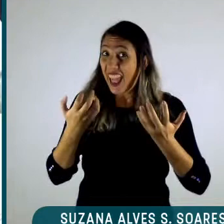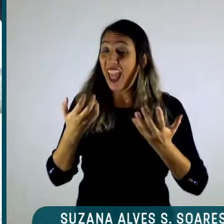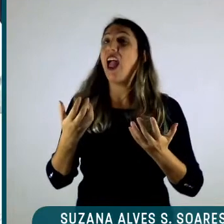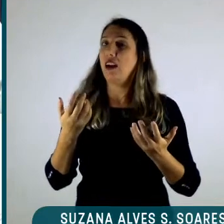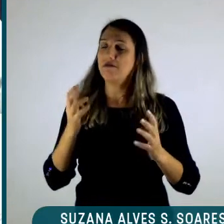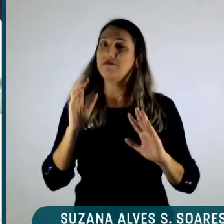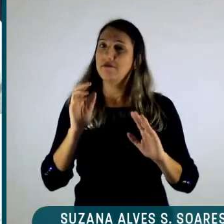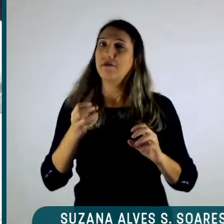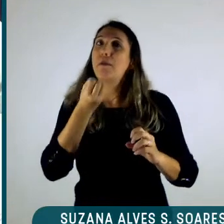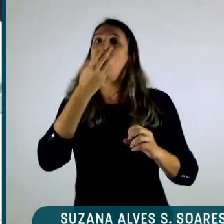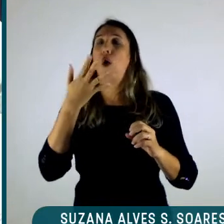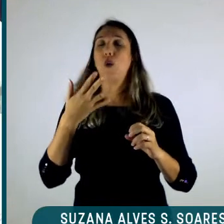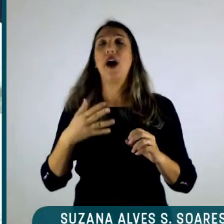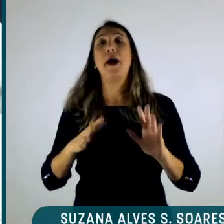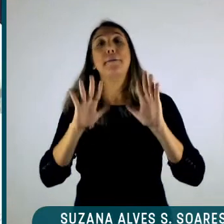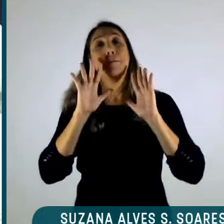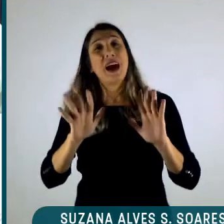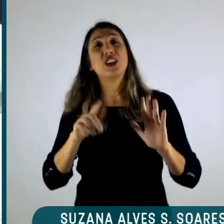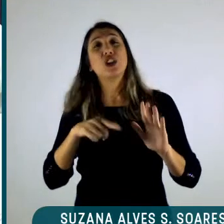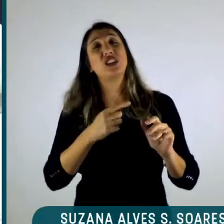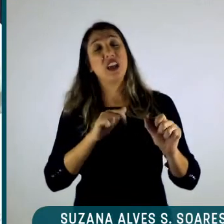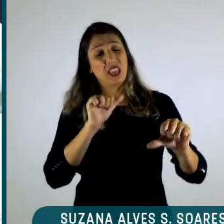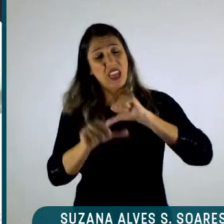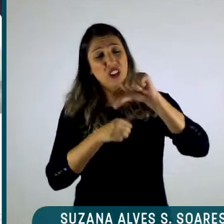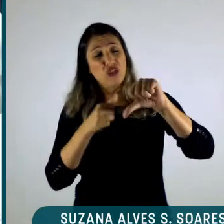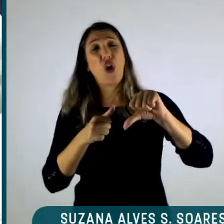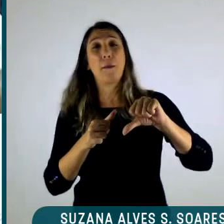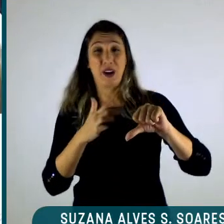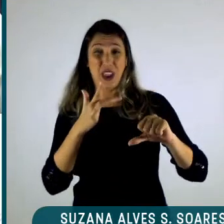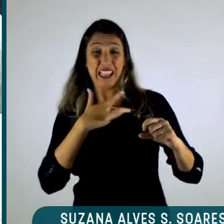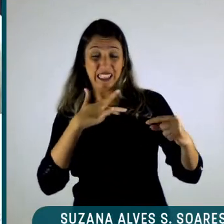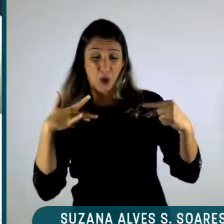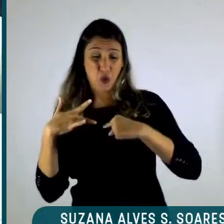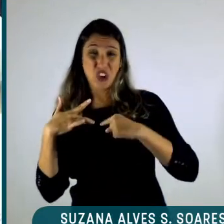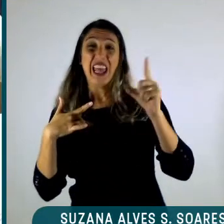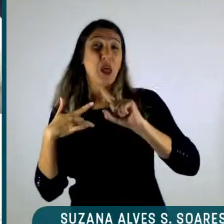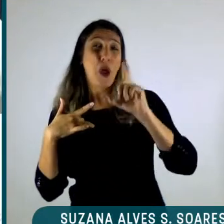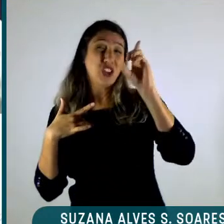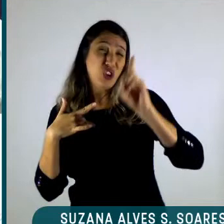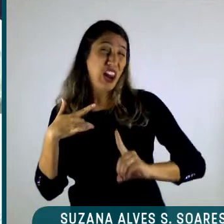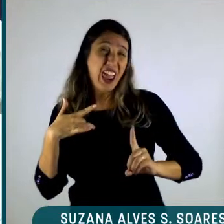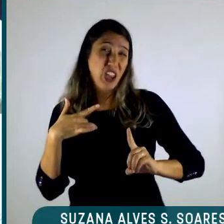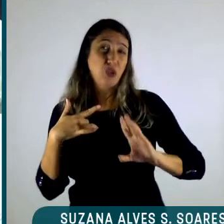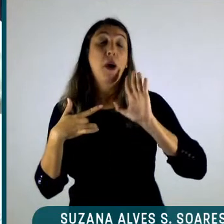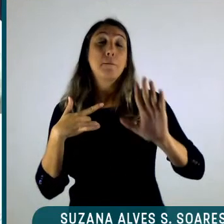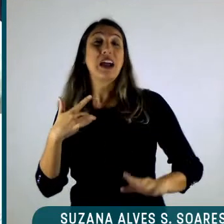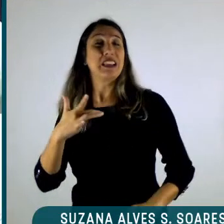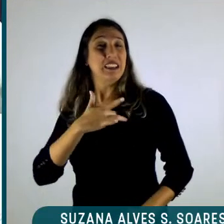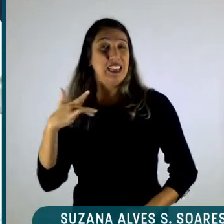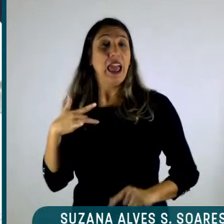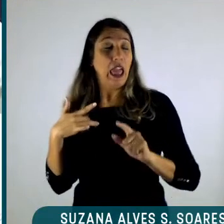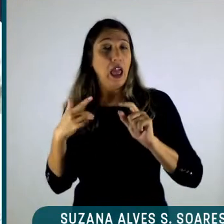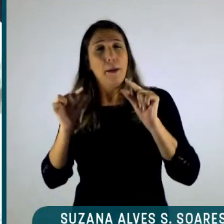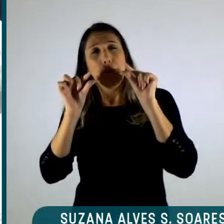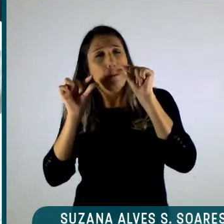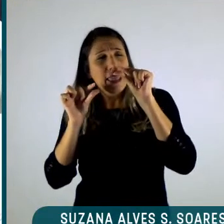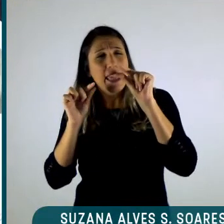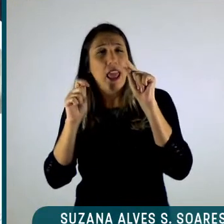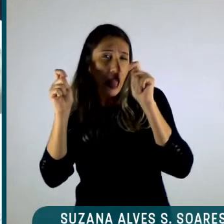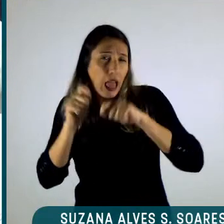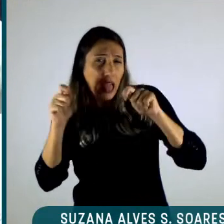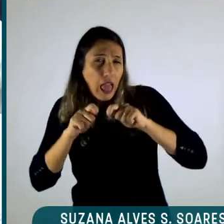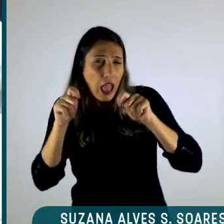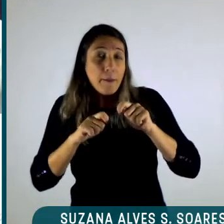of the intentions, we end up transforming healthcare not in a right, but into a